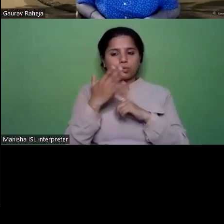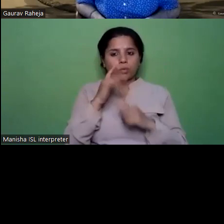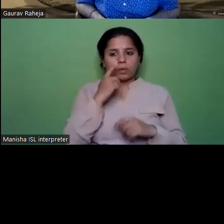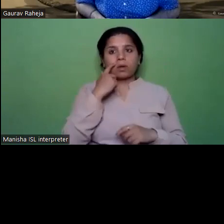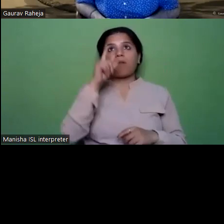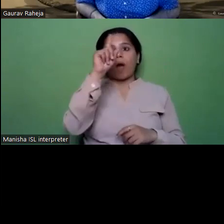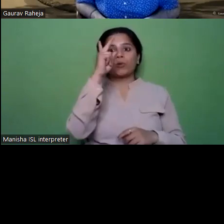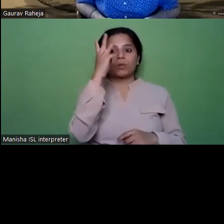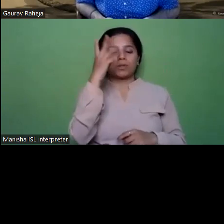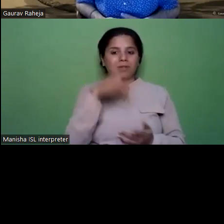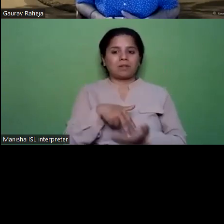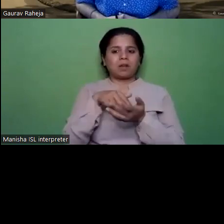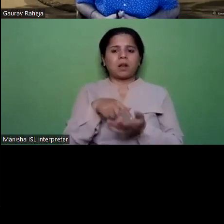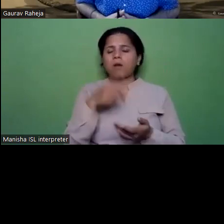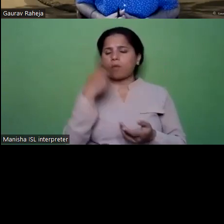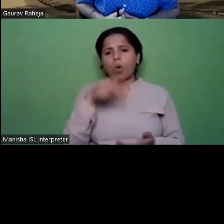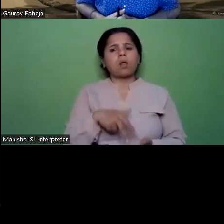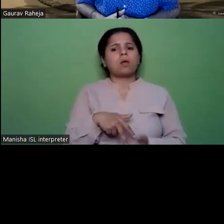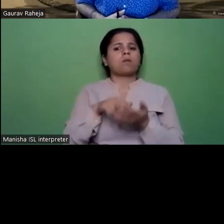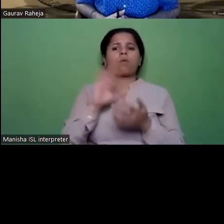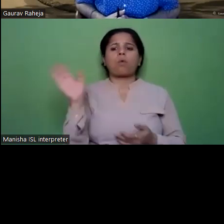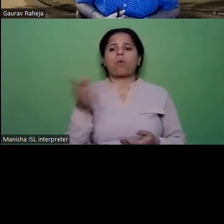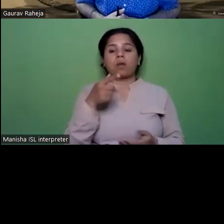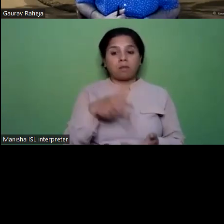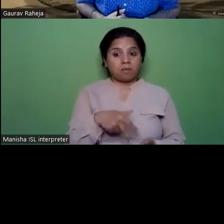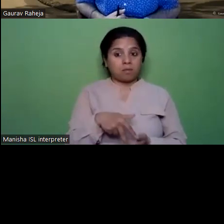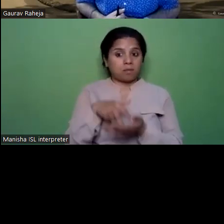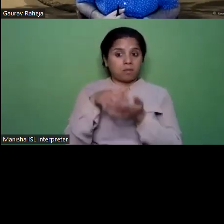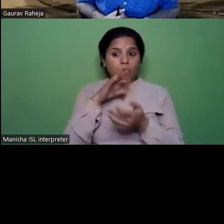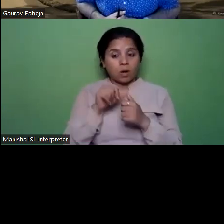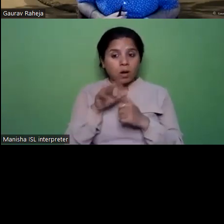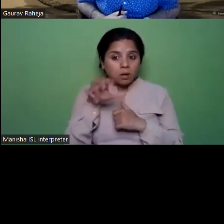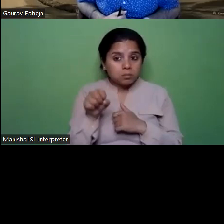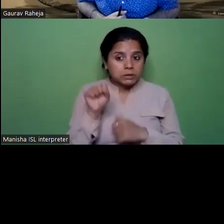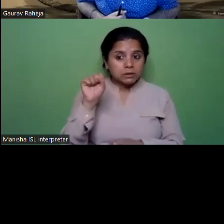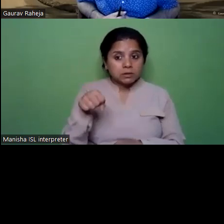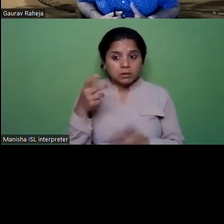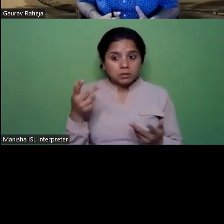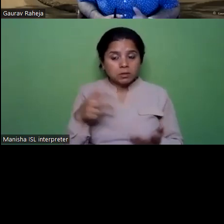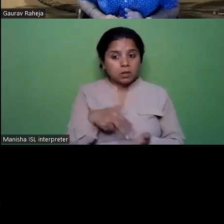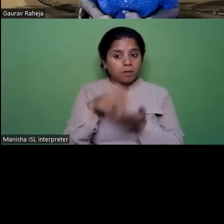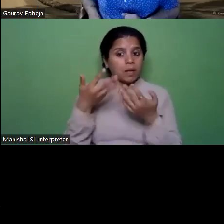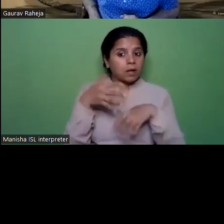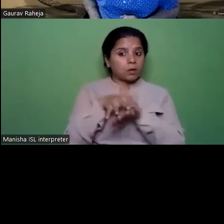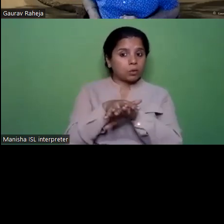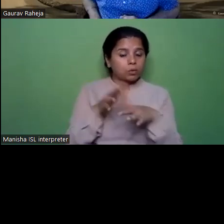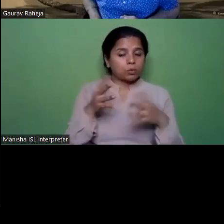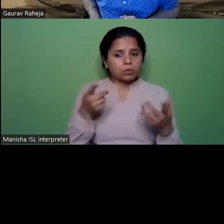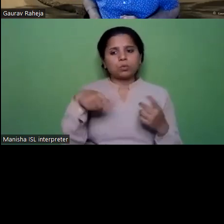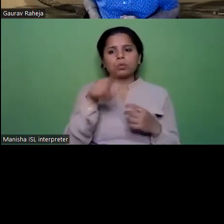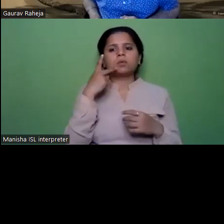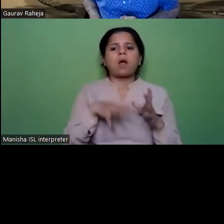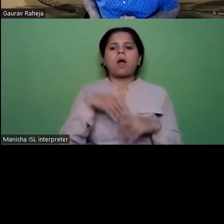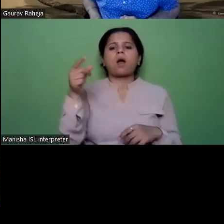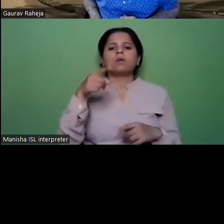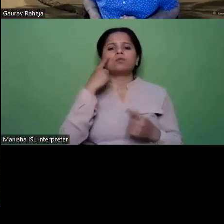all these points. But the question is your lift accessible? Is your lift inclusive? You can go out and check